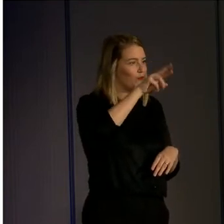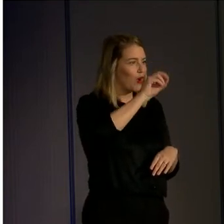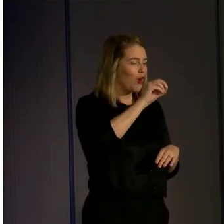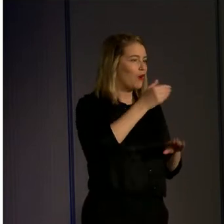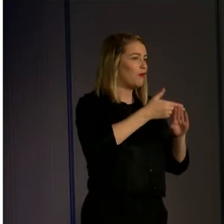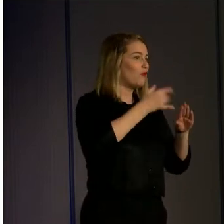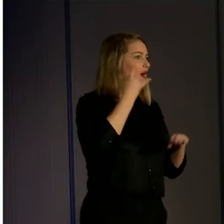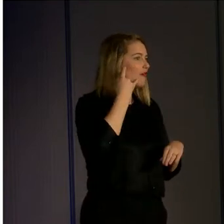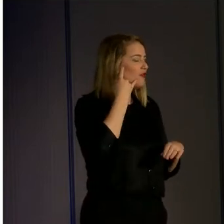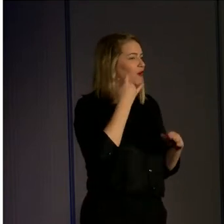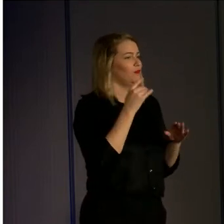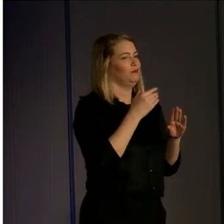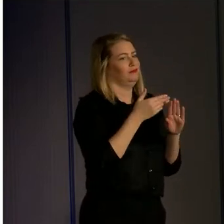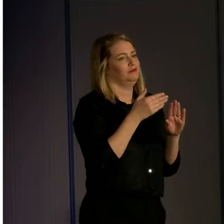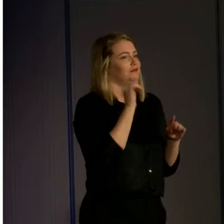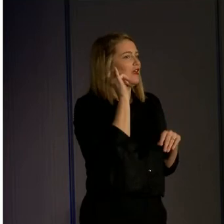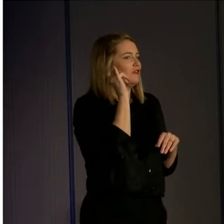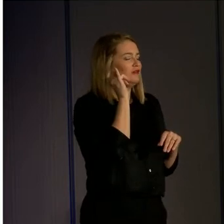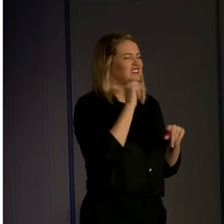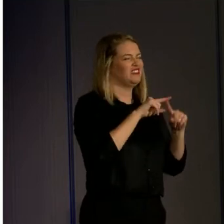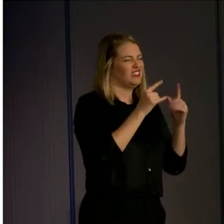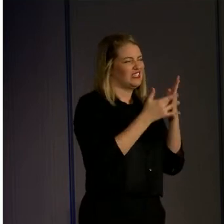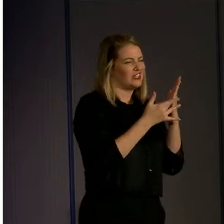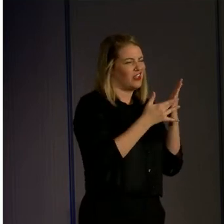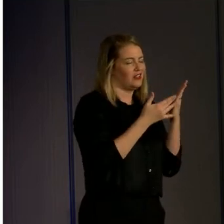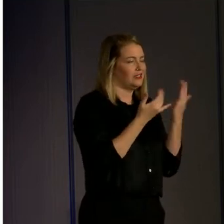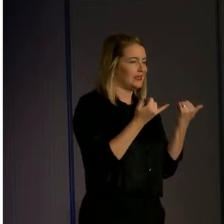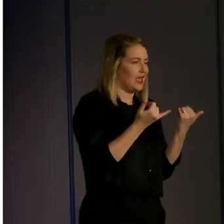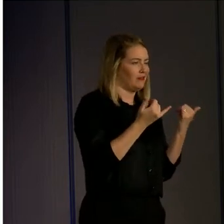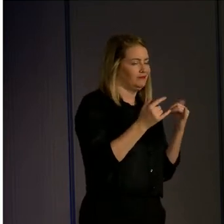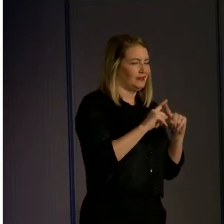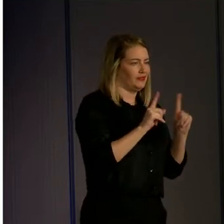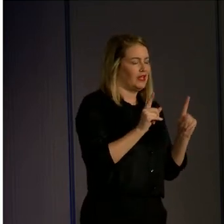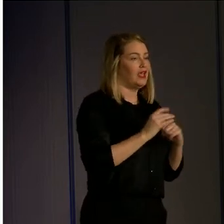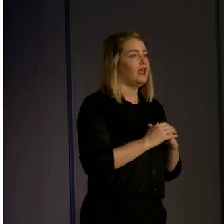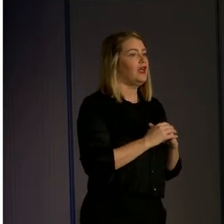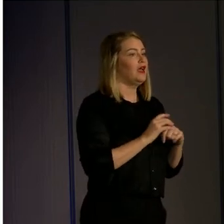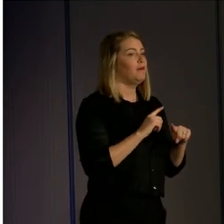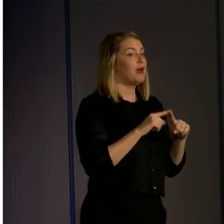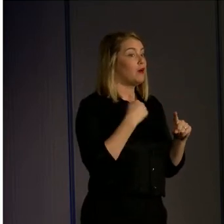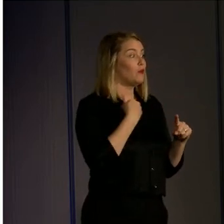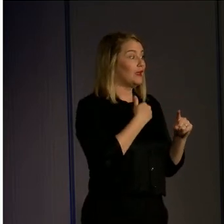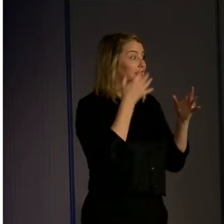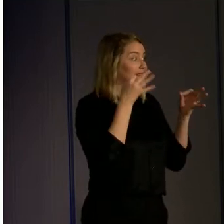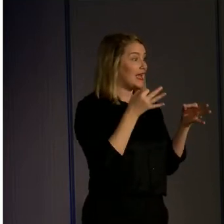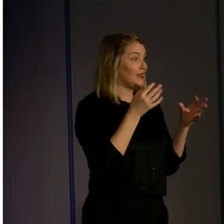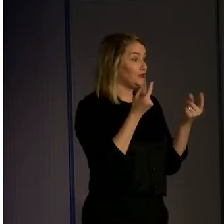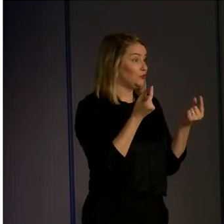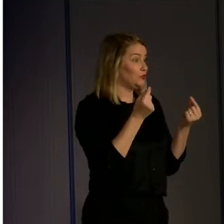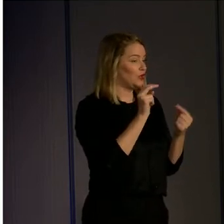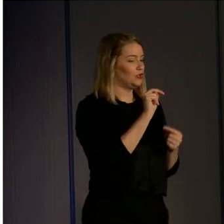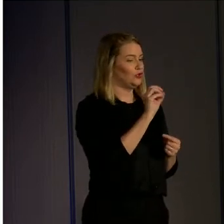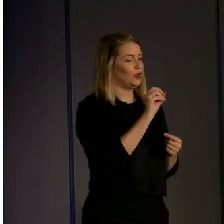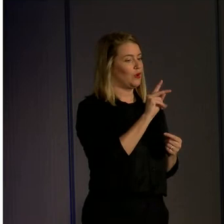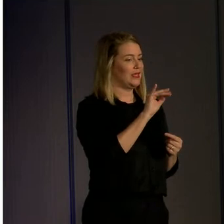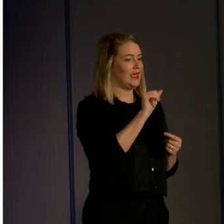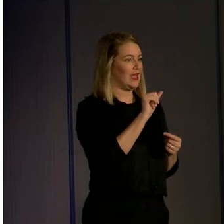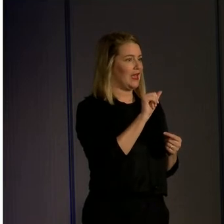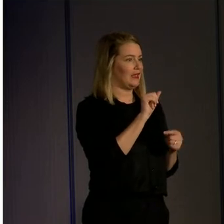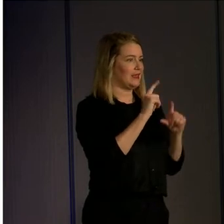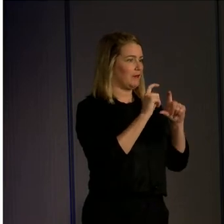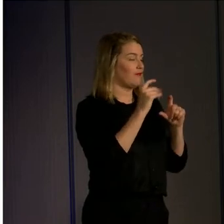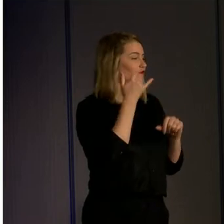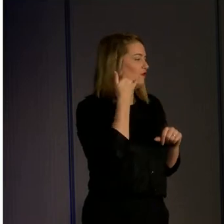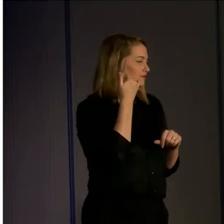before we had regular technology that you have built in. We decided to take a Nokia camera phone, and it was